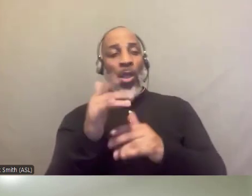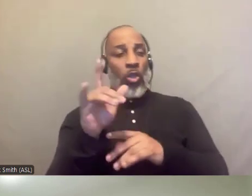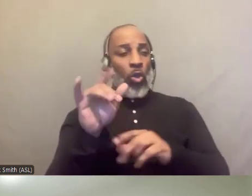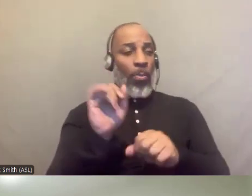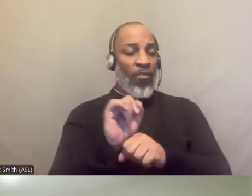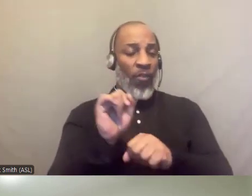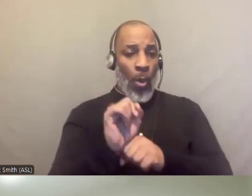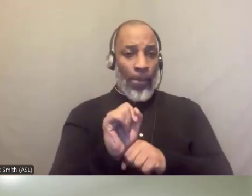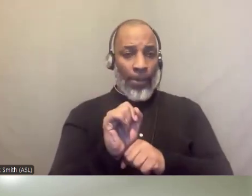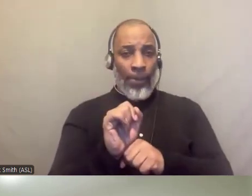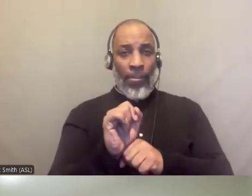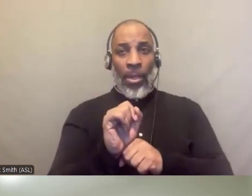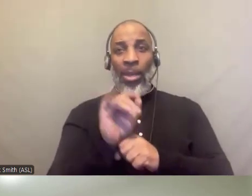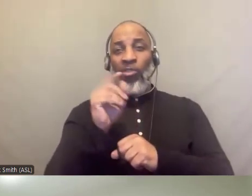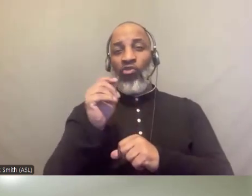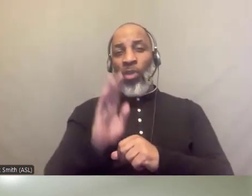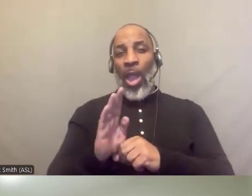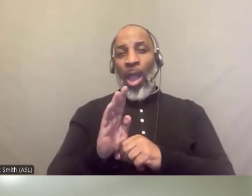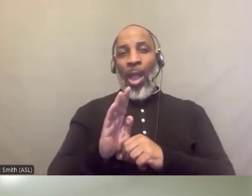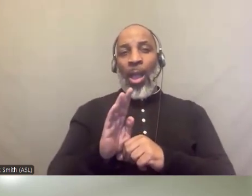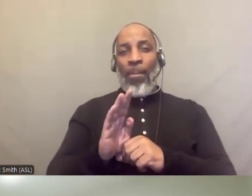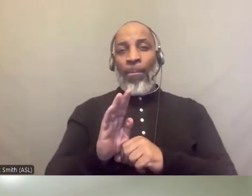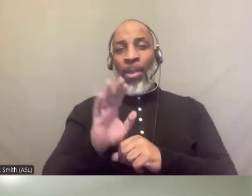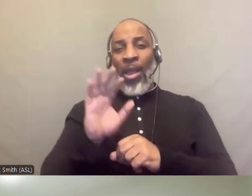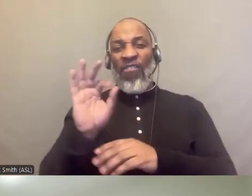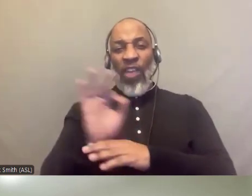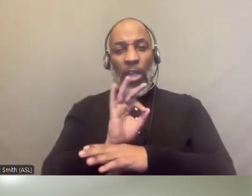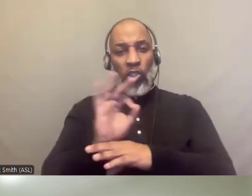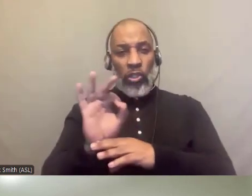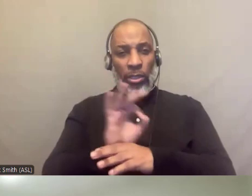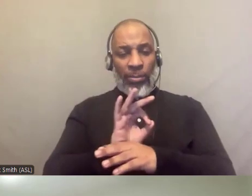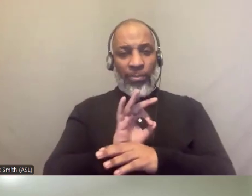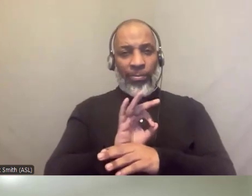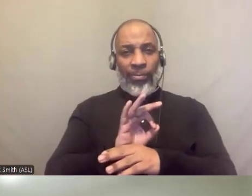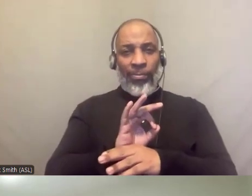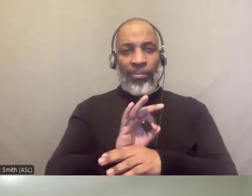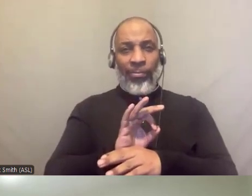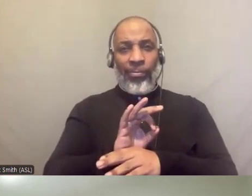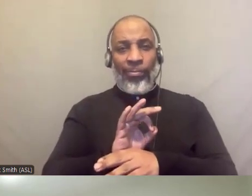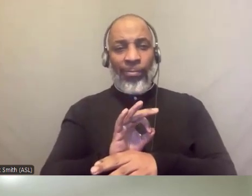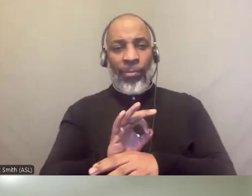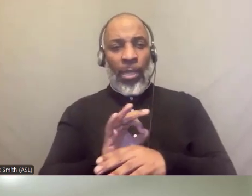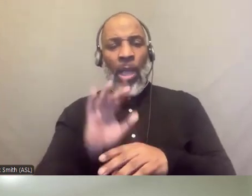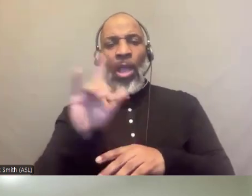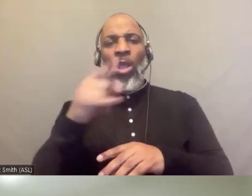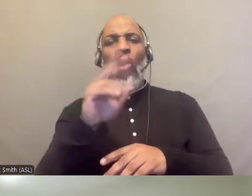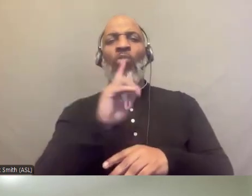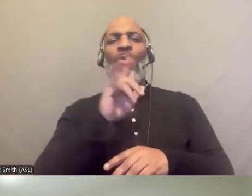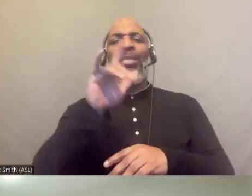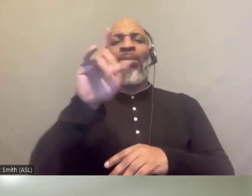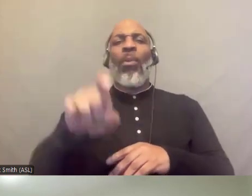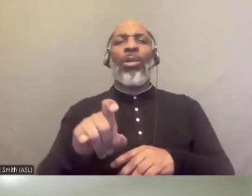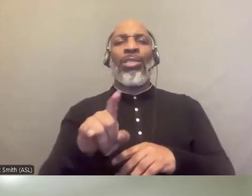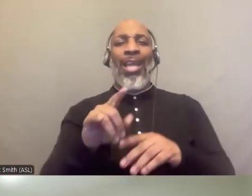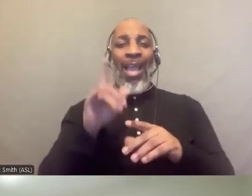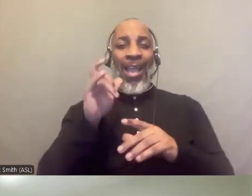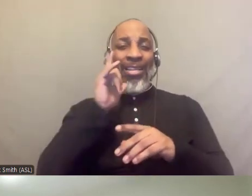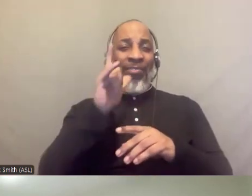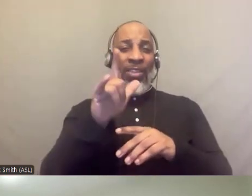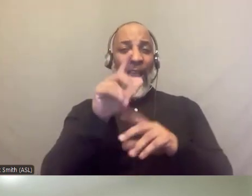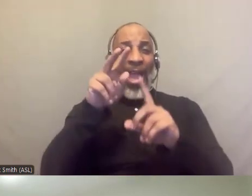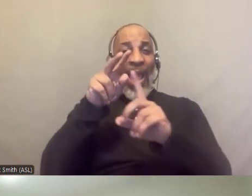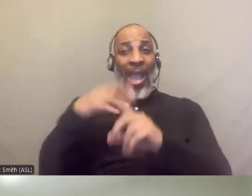perform job functions. Because we said earlier that the employer is only really supposed to ask you at the job application phase if